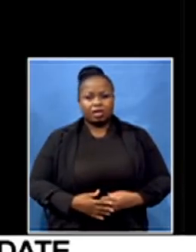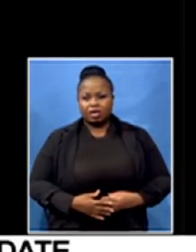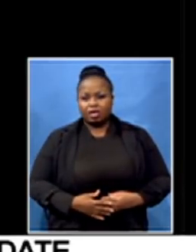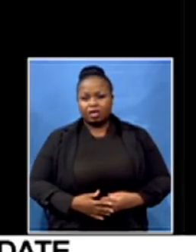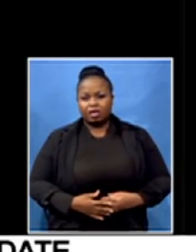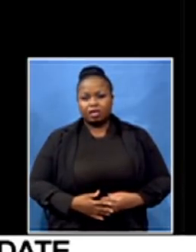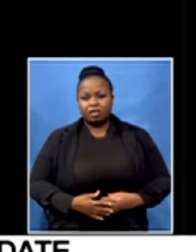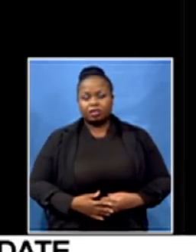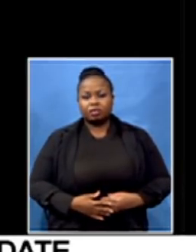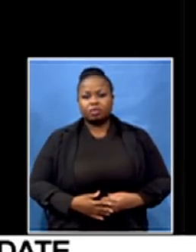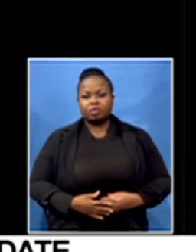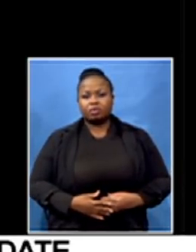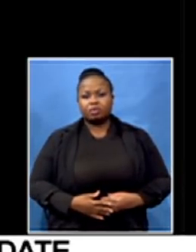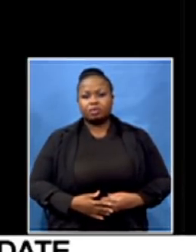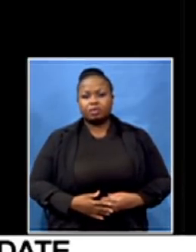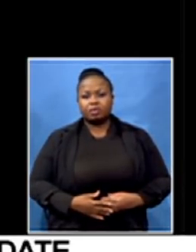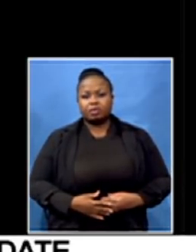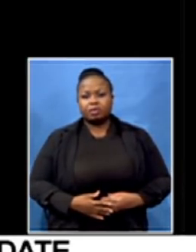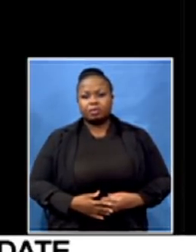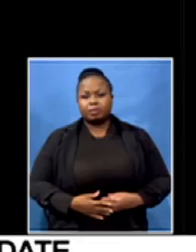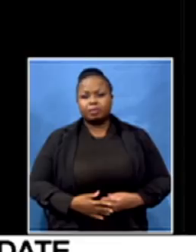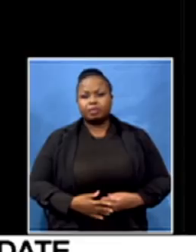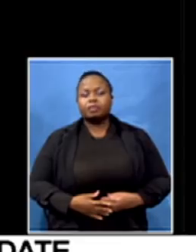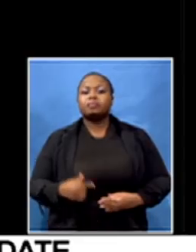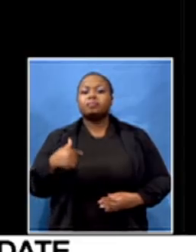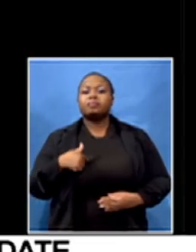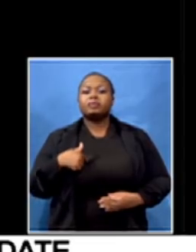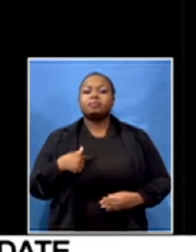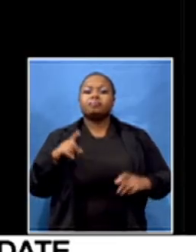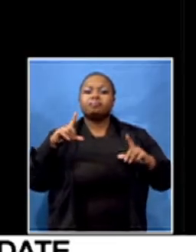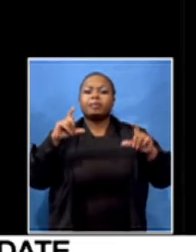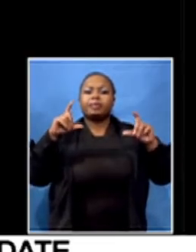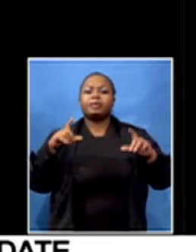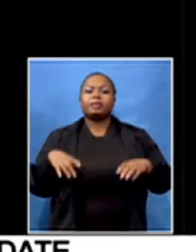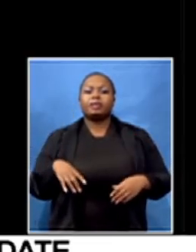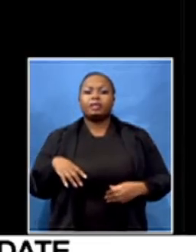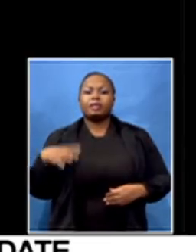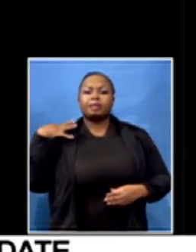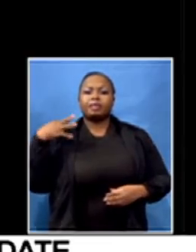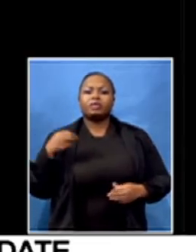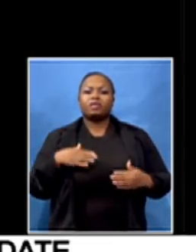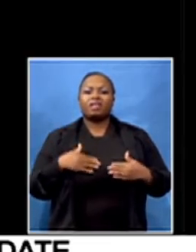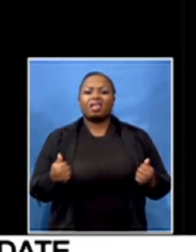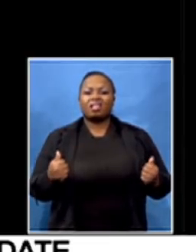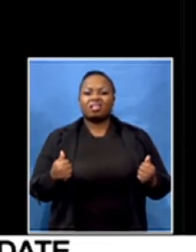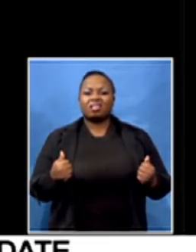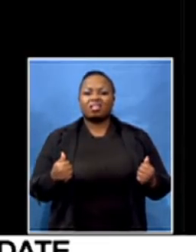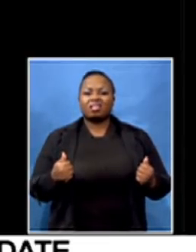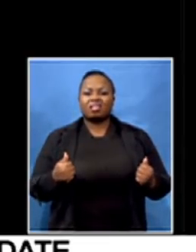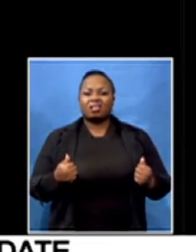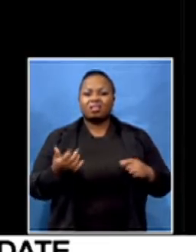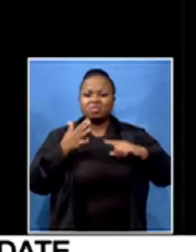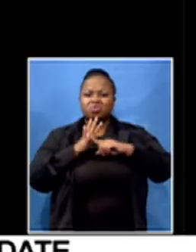one screenshot that the Minister of Health showed us was the lack of income,